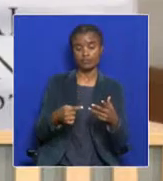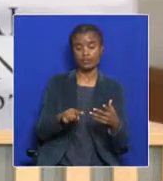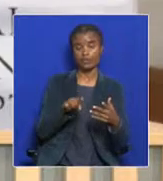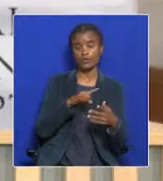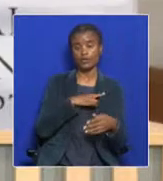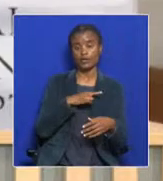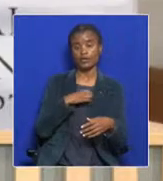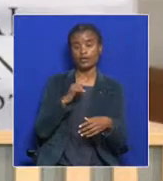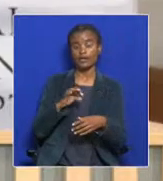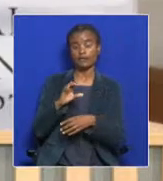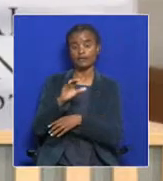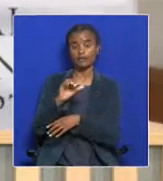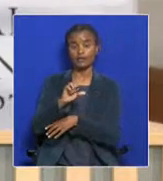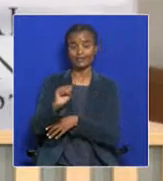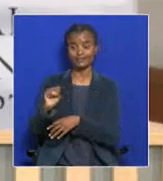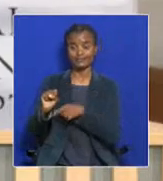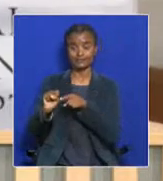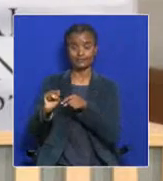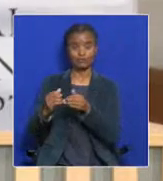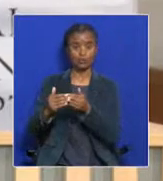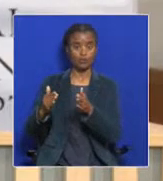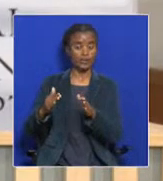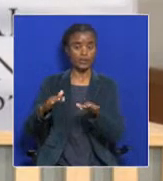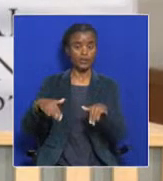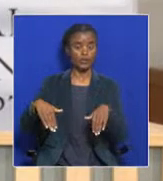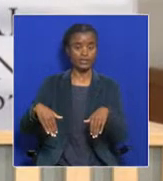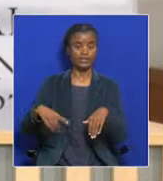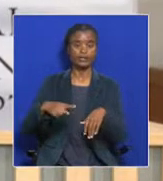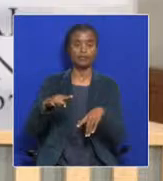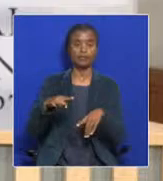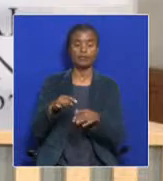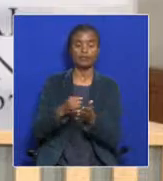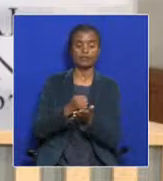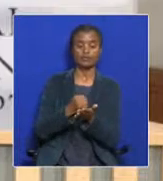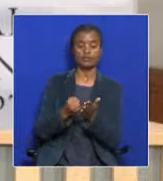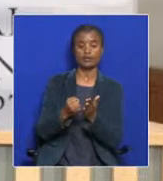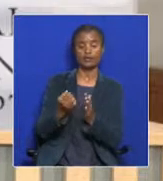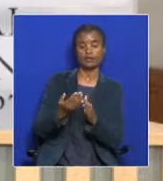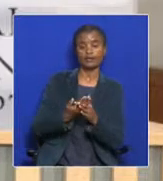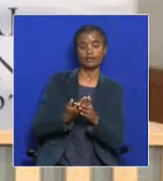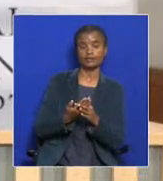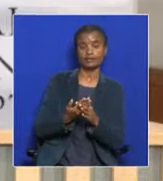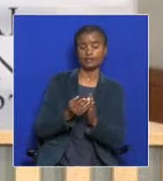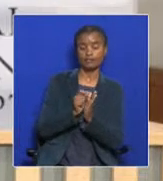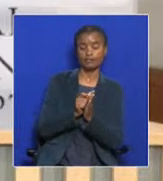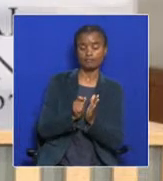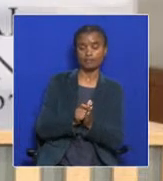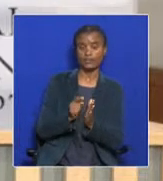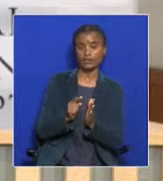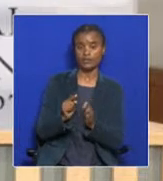opened. I therefore registered the case of Maiden Wharf case